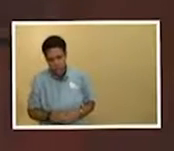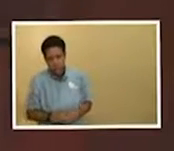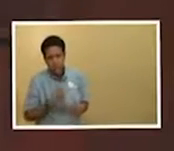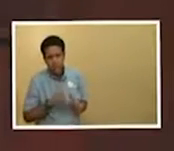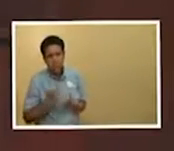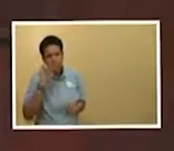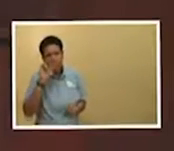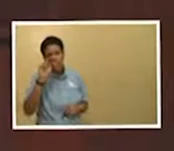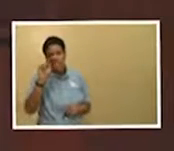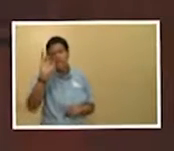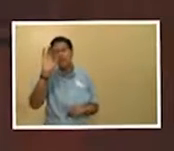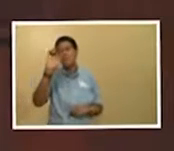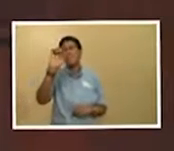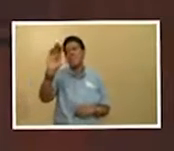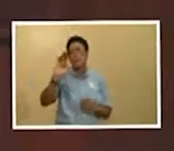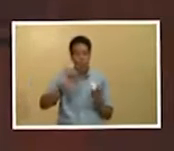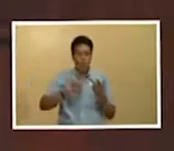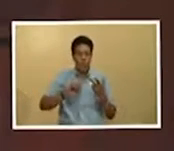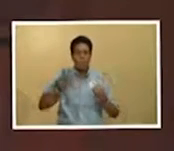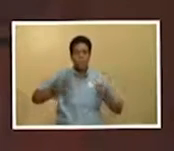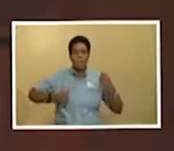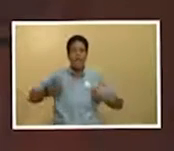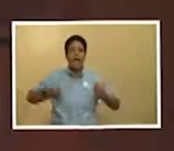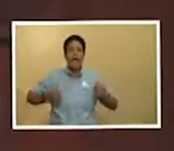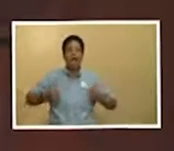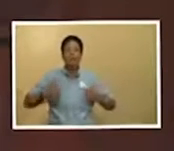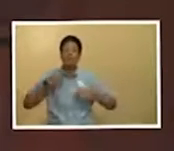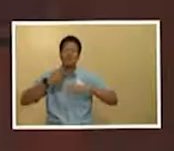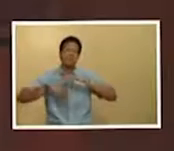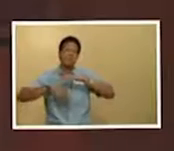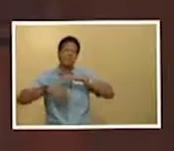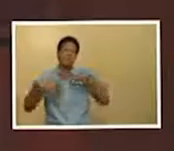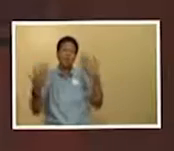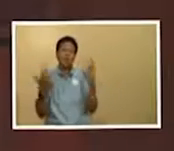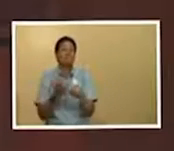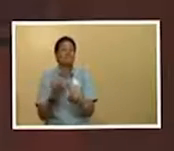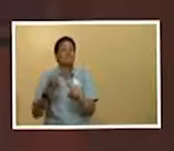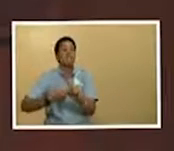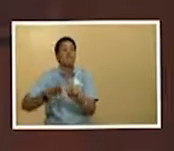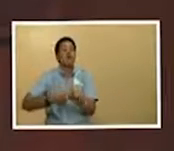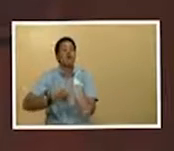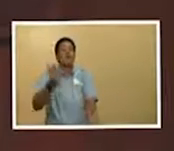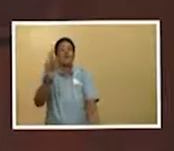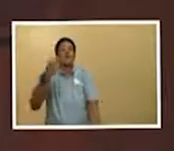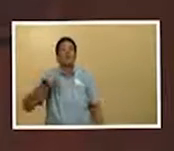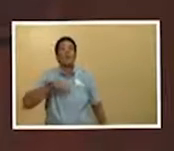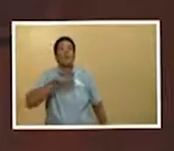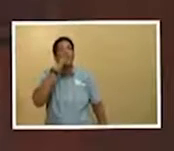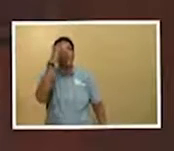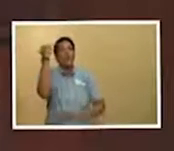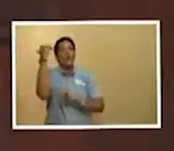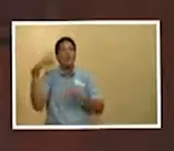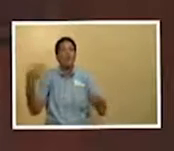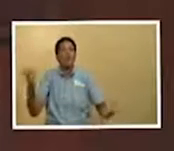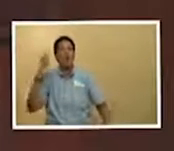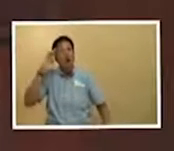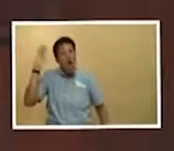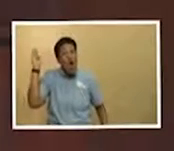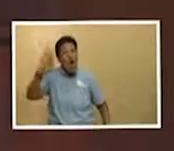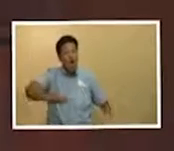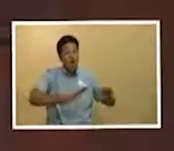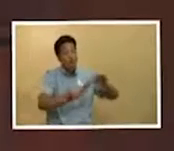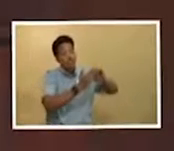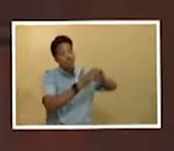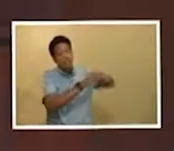January, February, March are basically months in which we hope that all